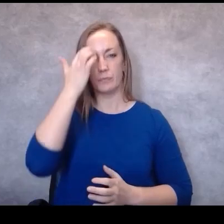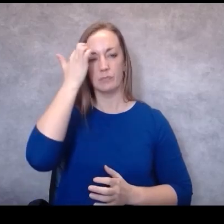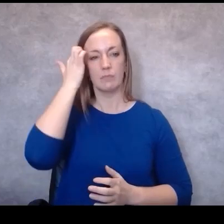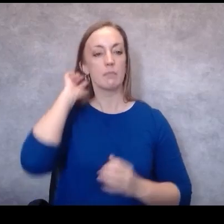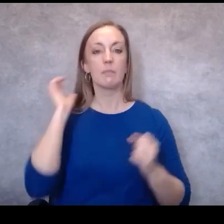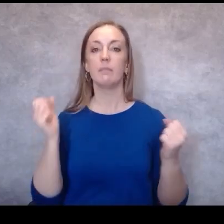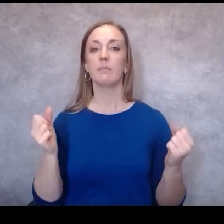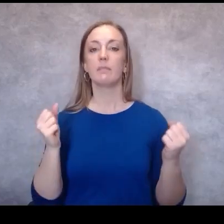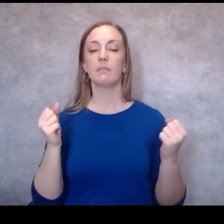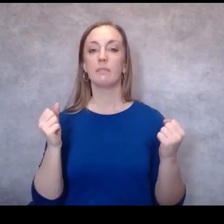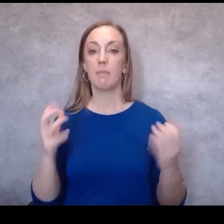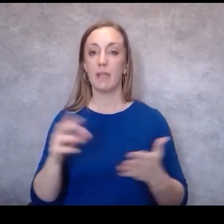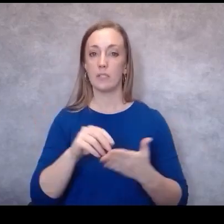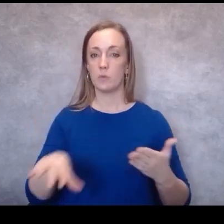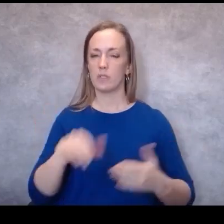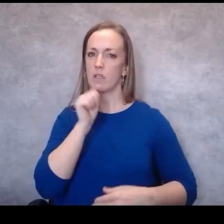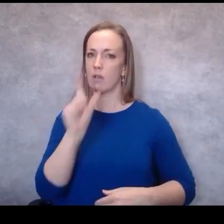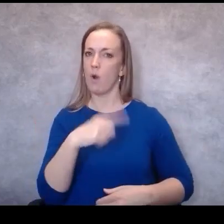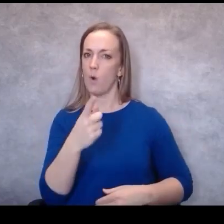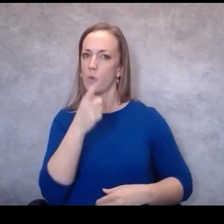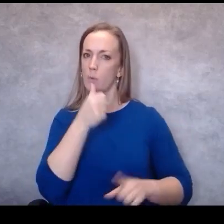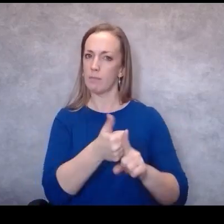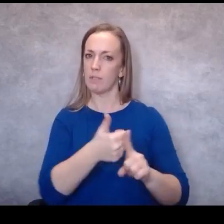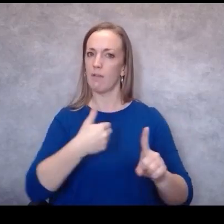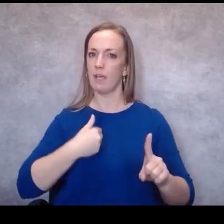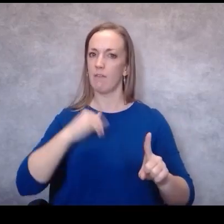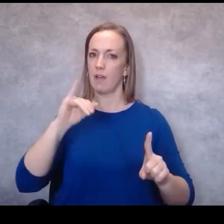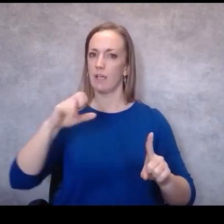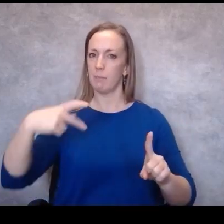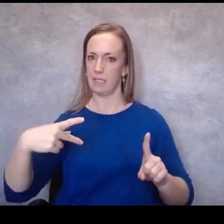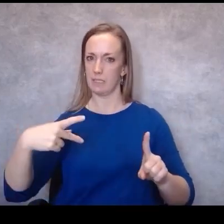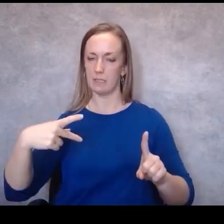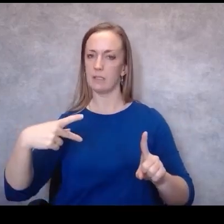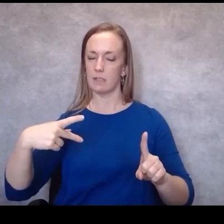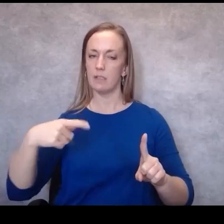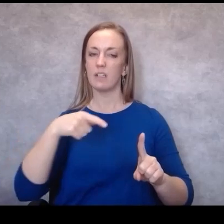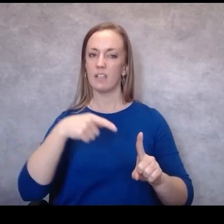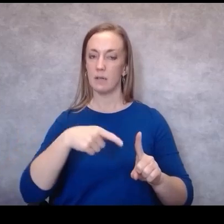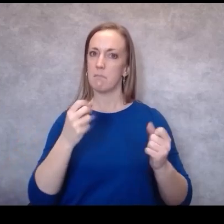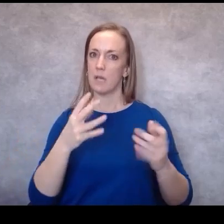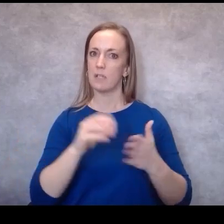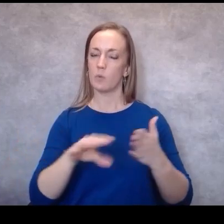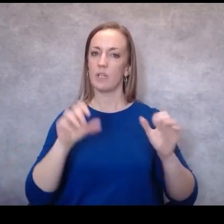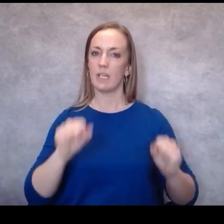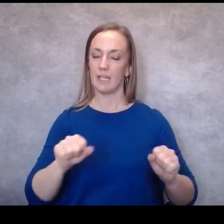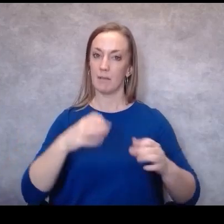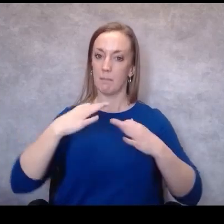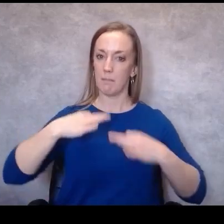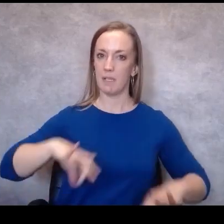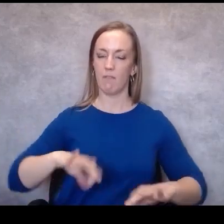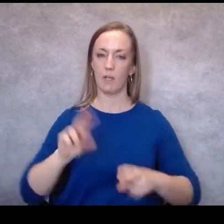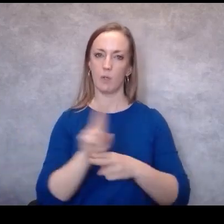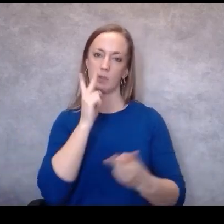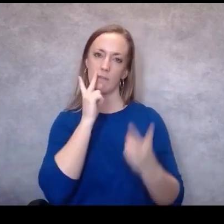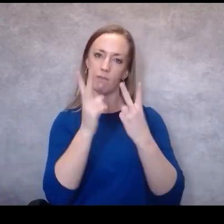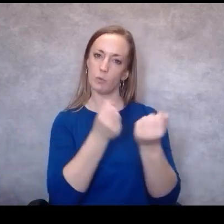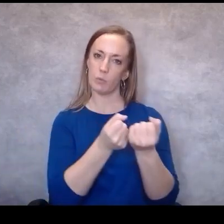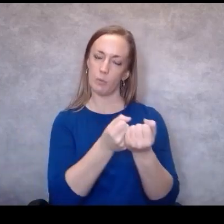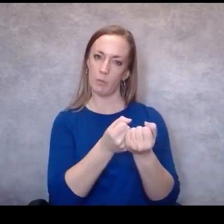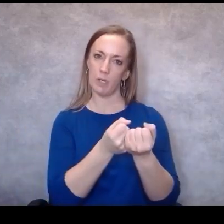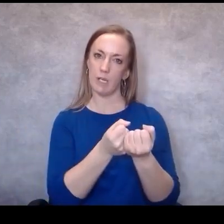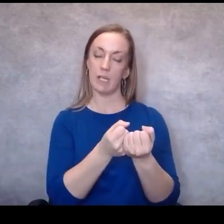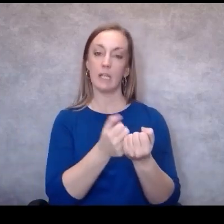Many students, not only those with individual education programs or IEPs, can benefit from visual supports.